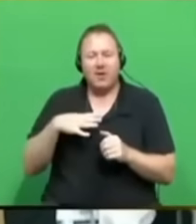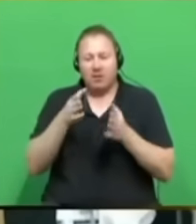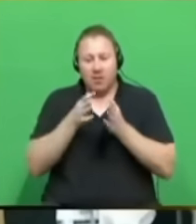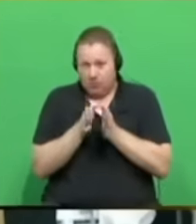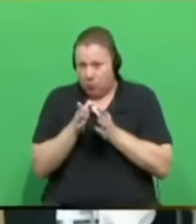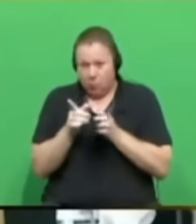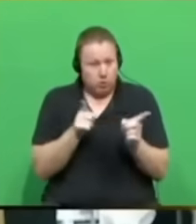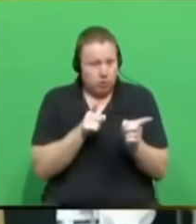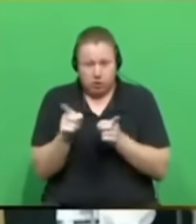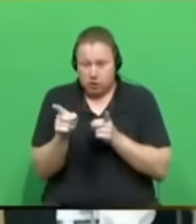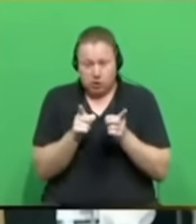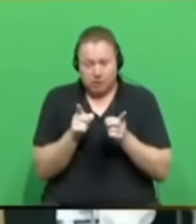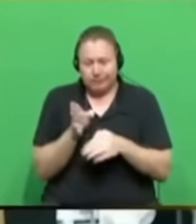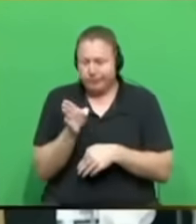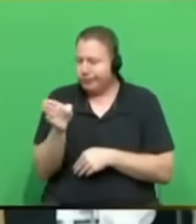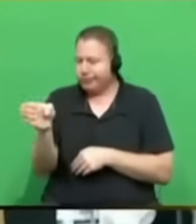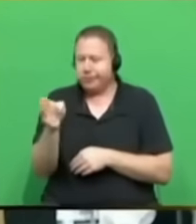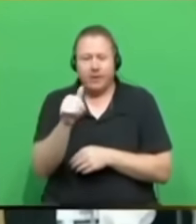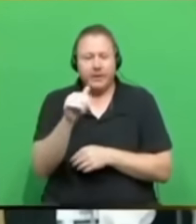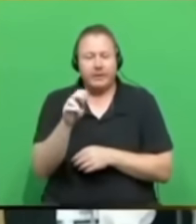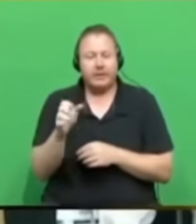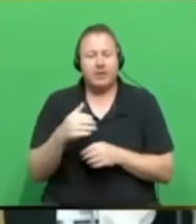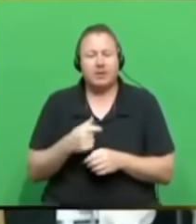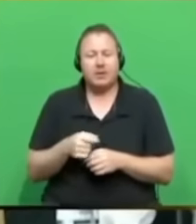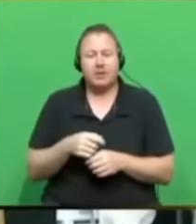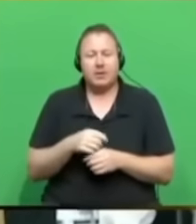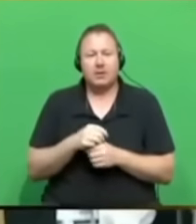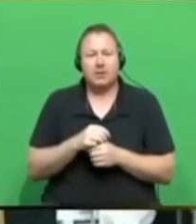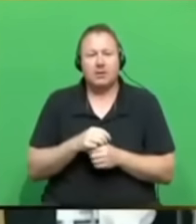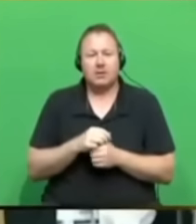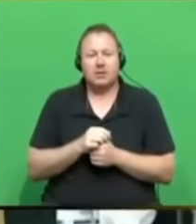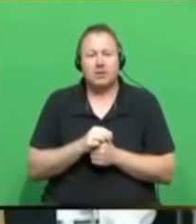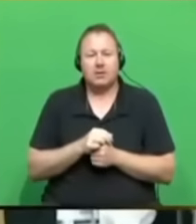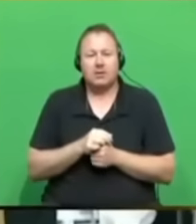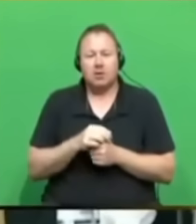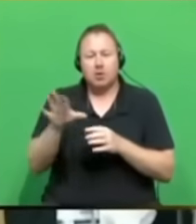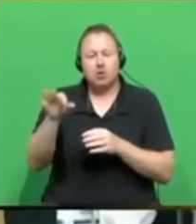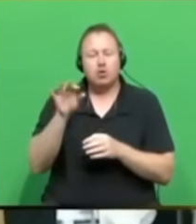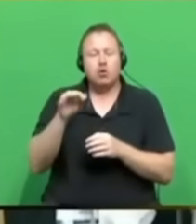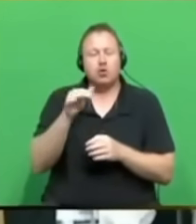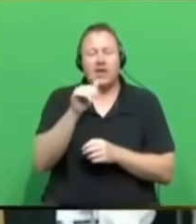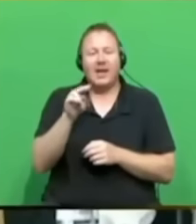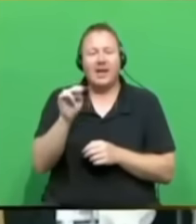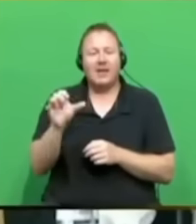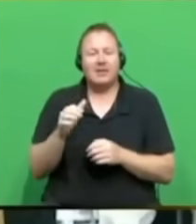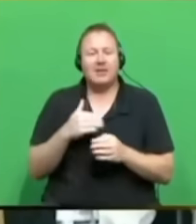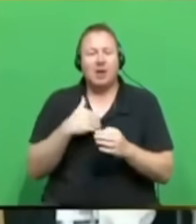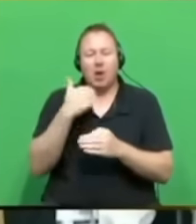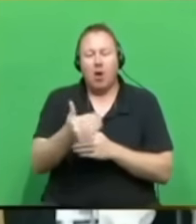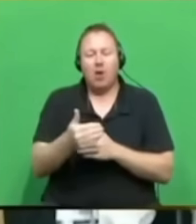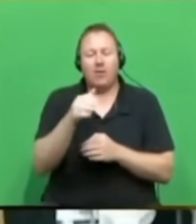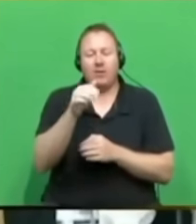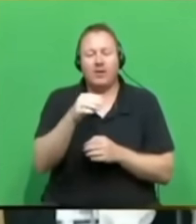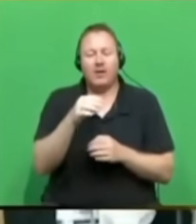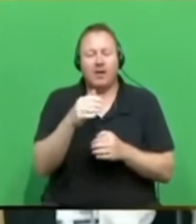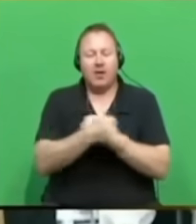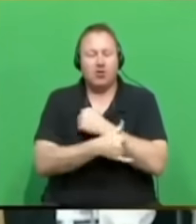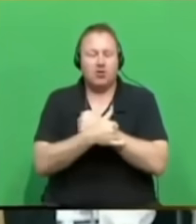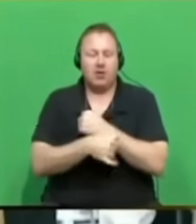do? You blew it. You betrayed the public goodwill to choose your party over the country over and